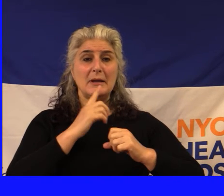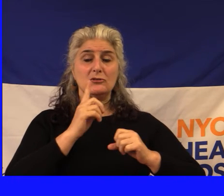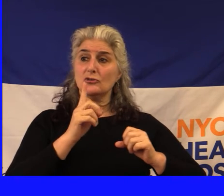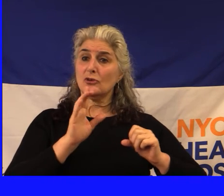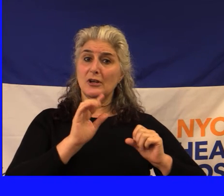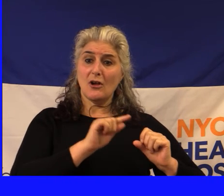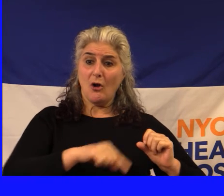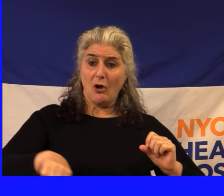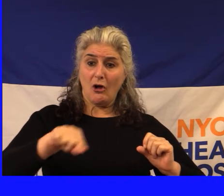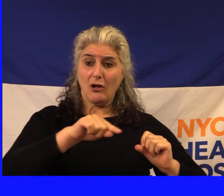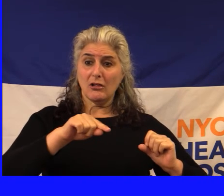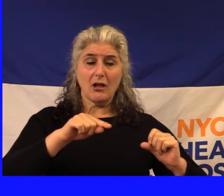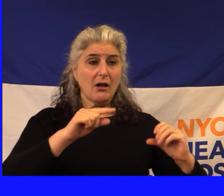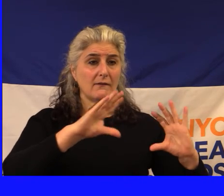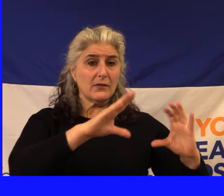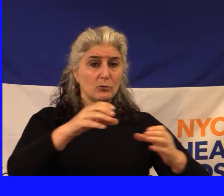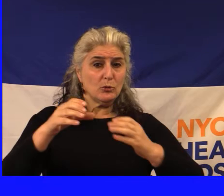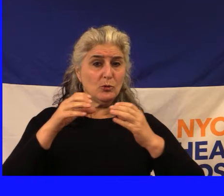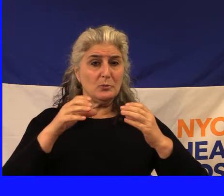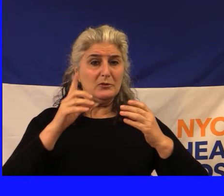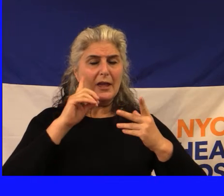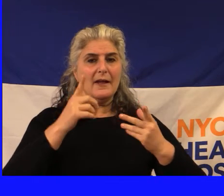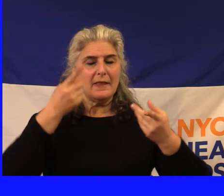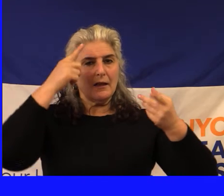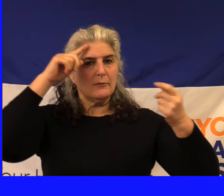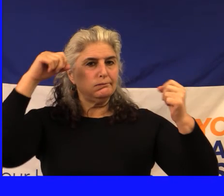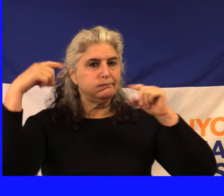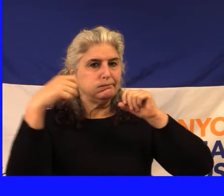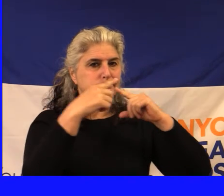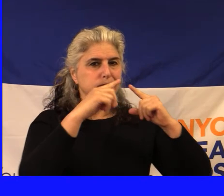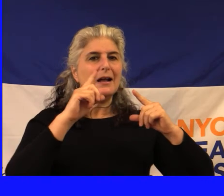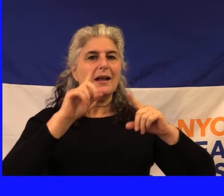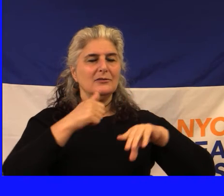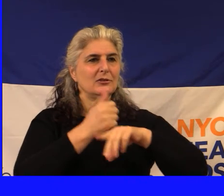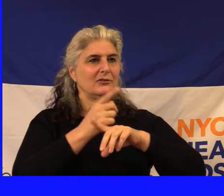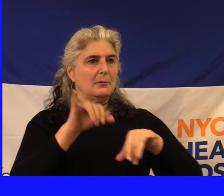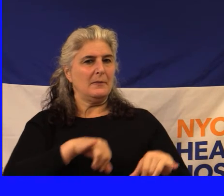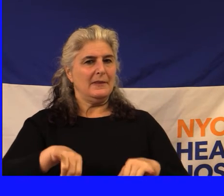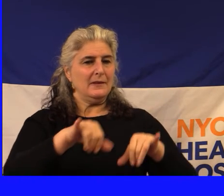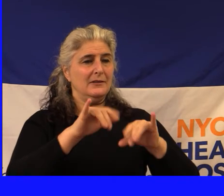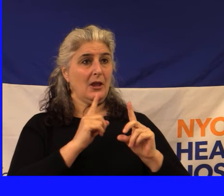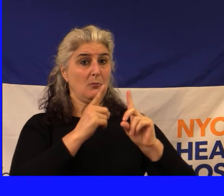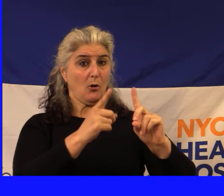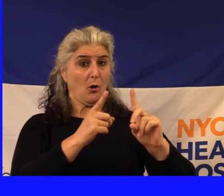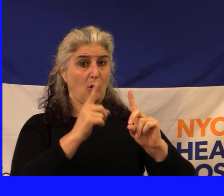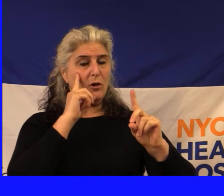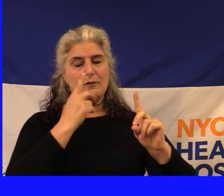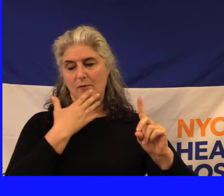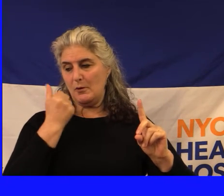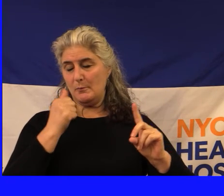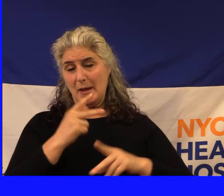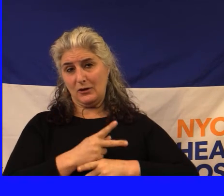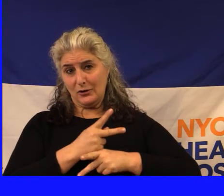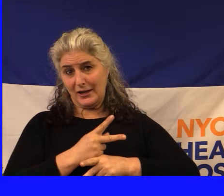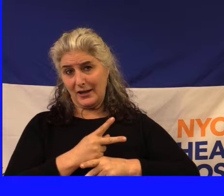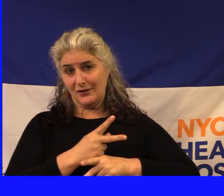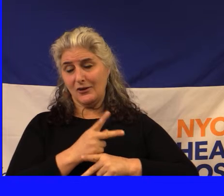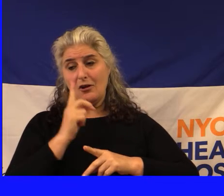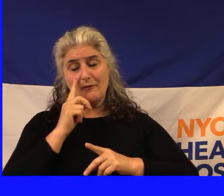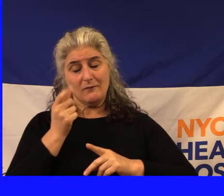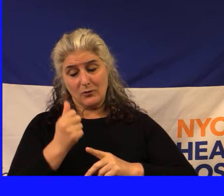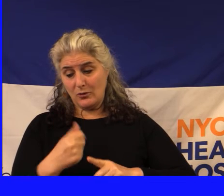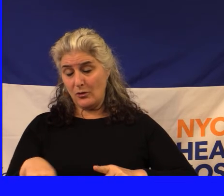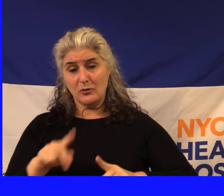are aligned to reach the goal of better care, better outcomes for chronic illness, and again, increased